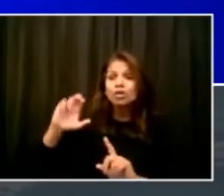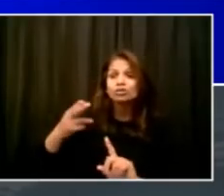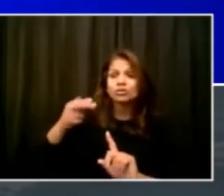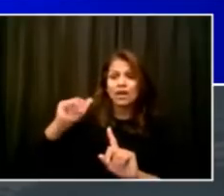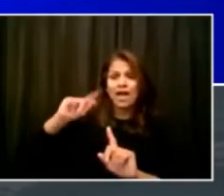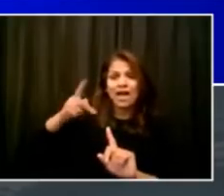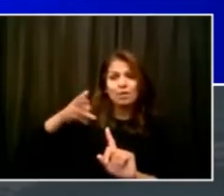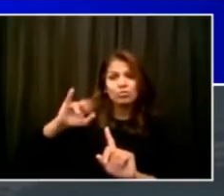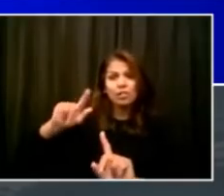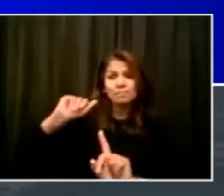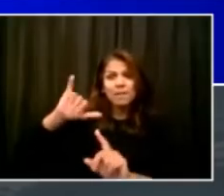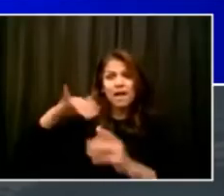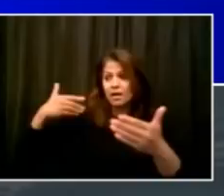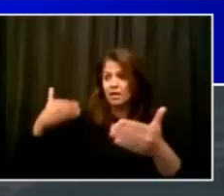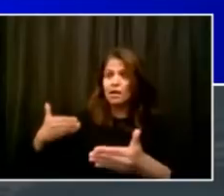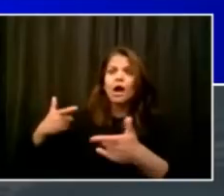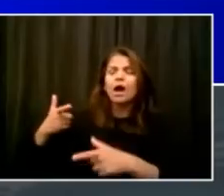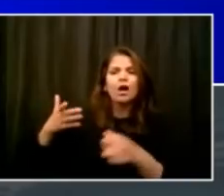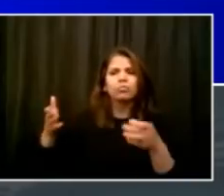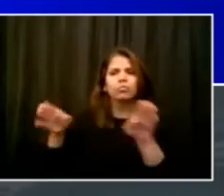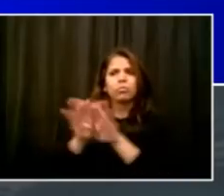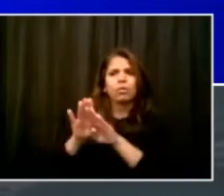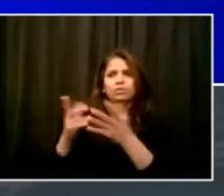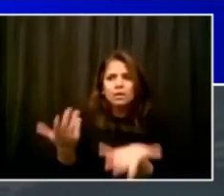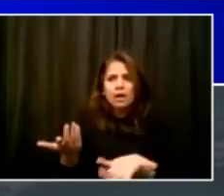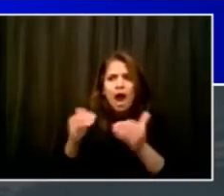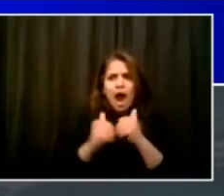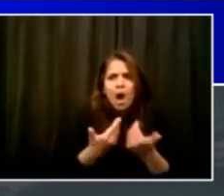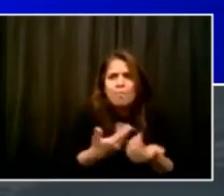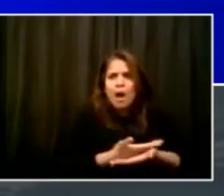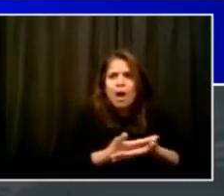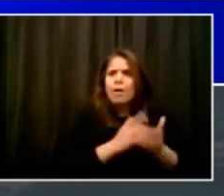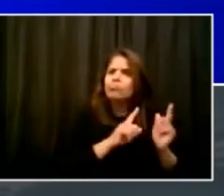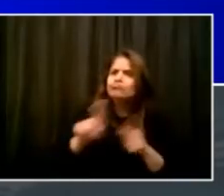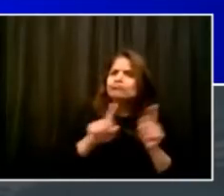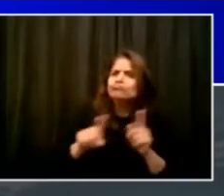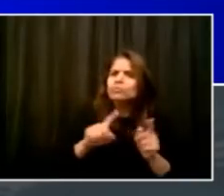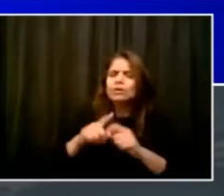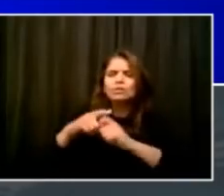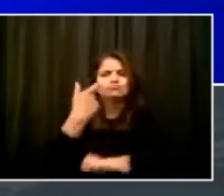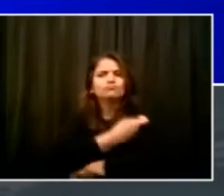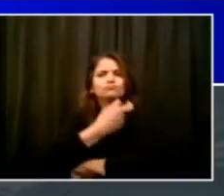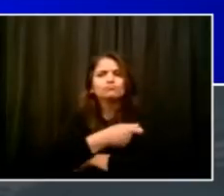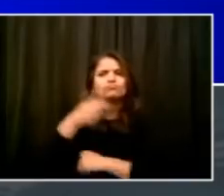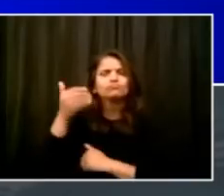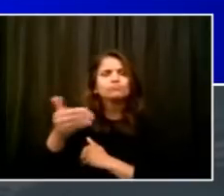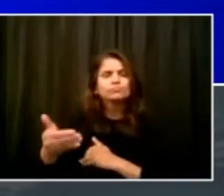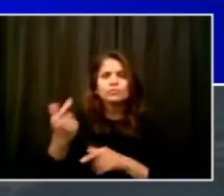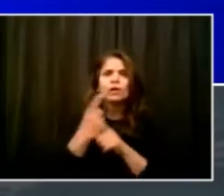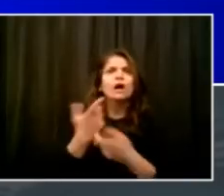on. So our health department looked at the citywide vaccination rates